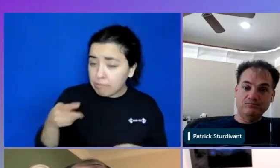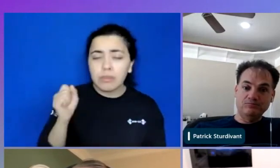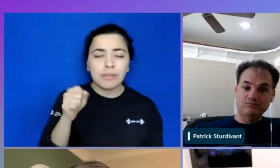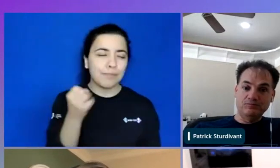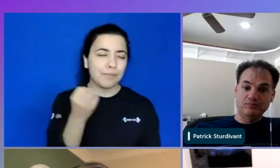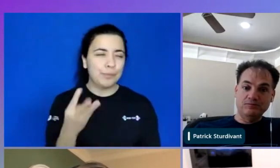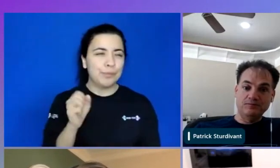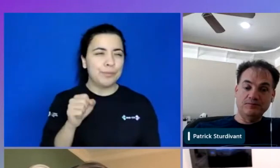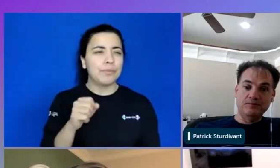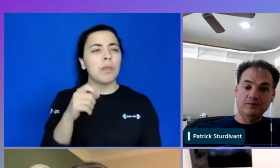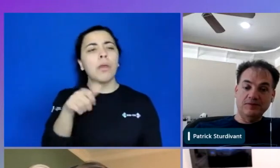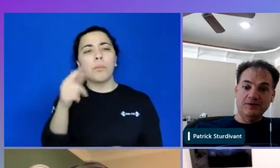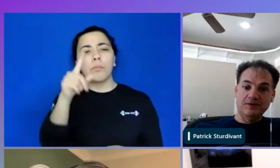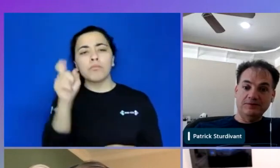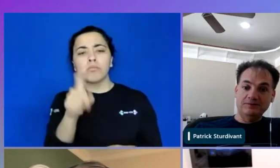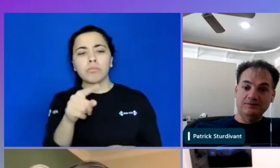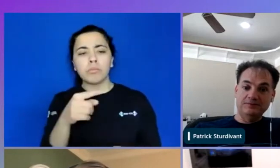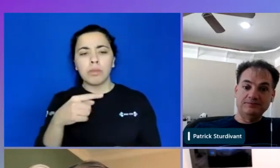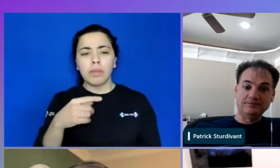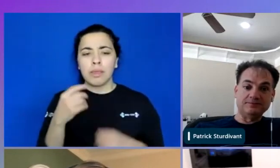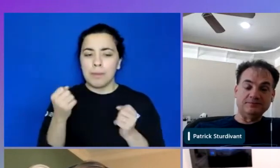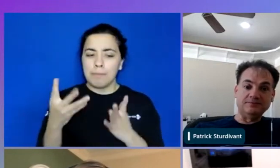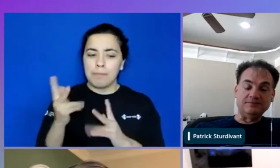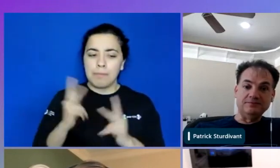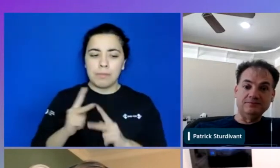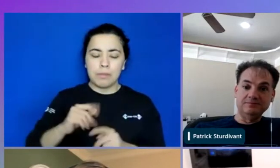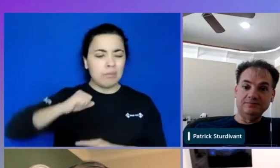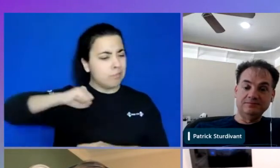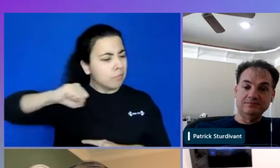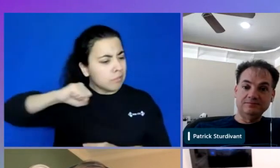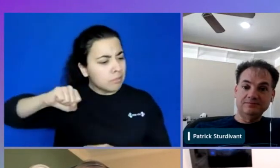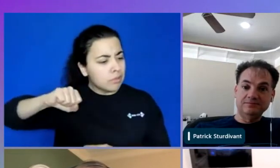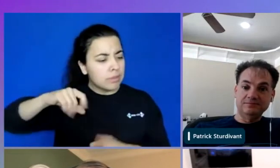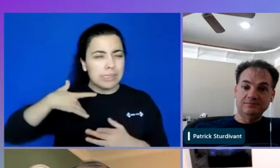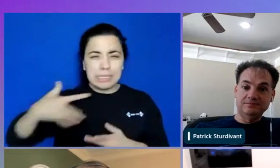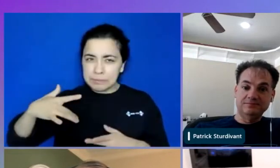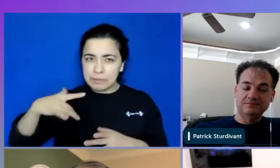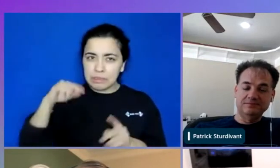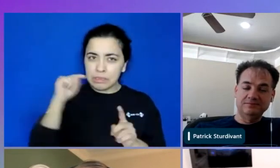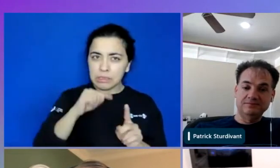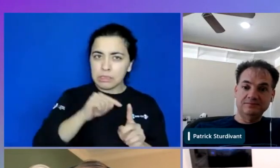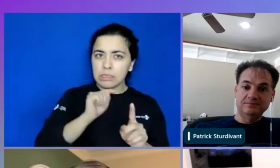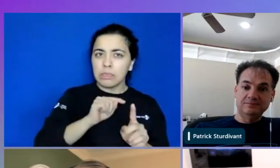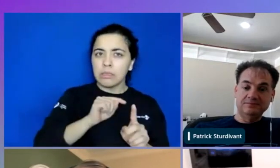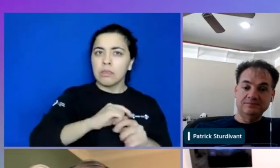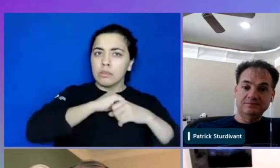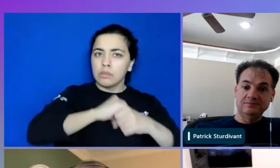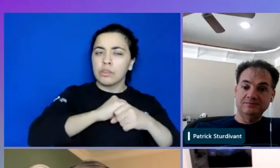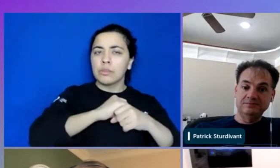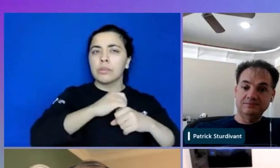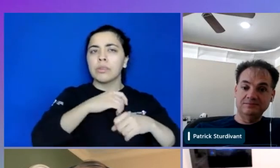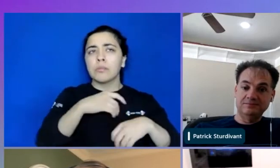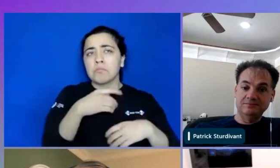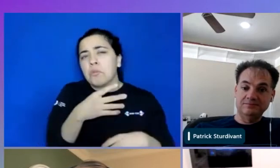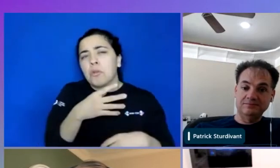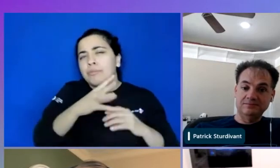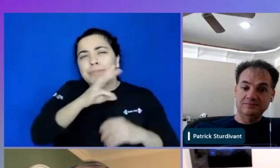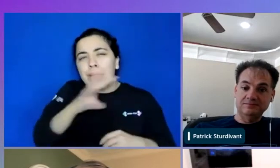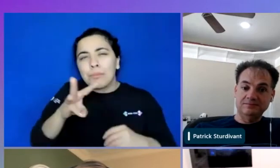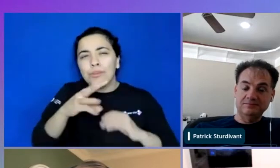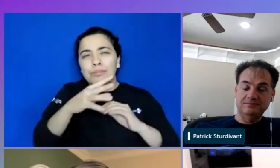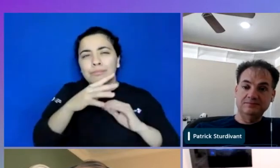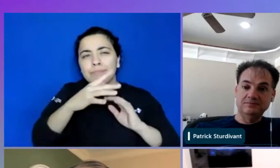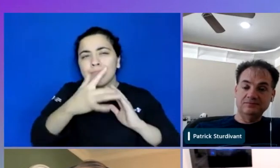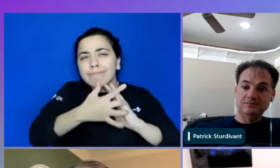have received so much resistance, unusually more in security/cybersecurity than in any other area in the